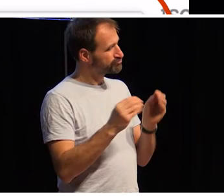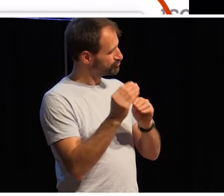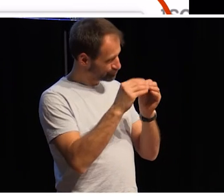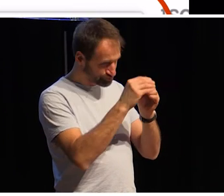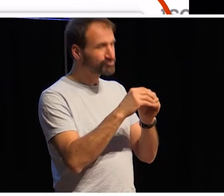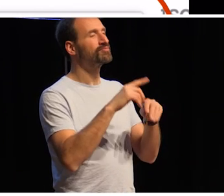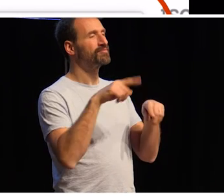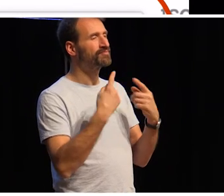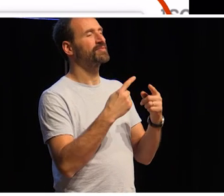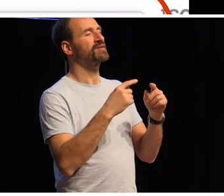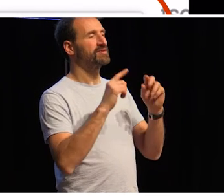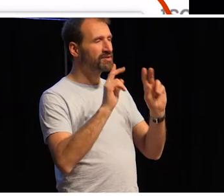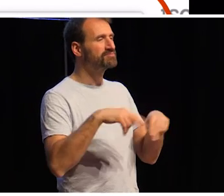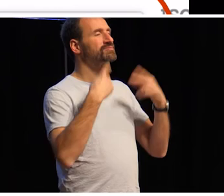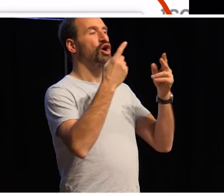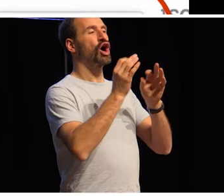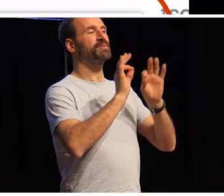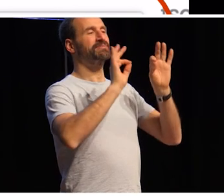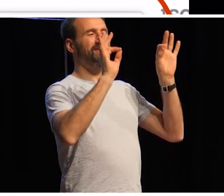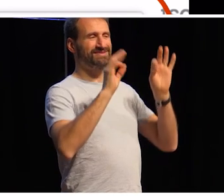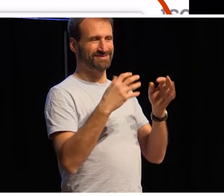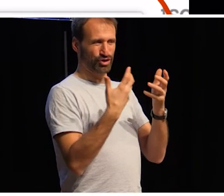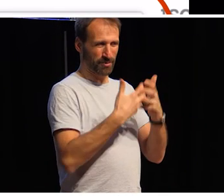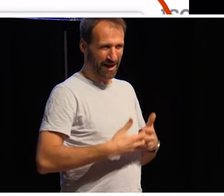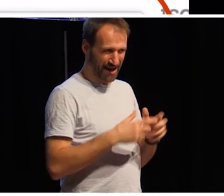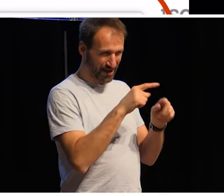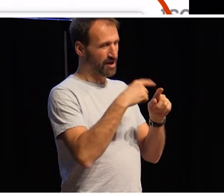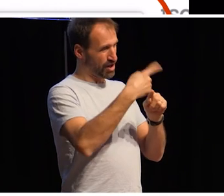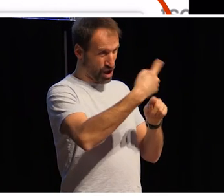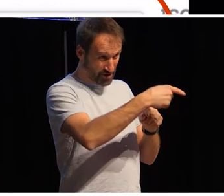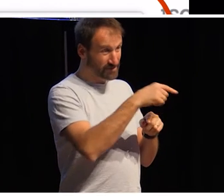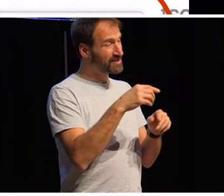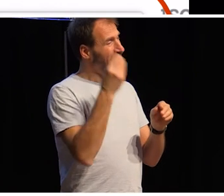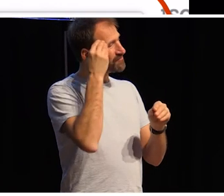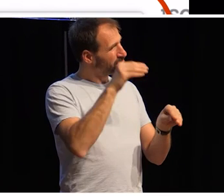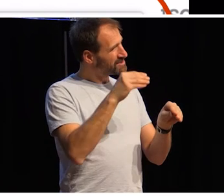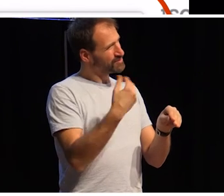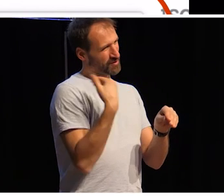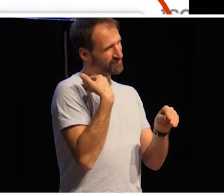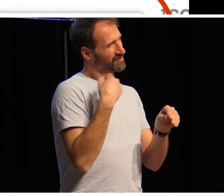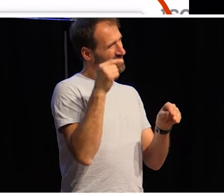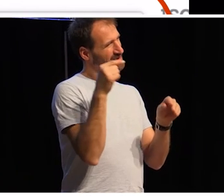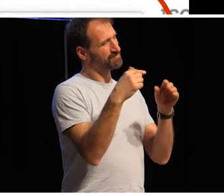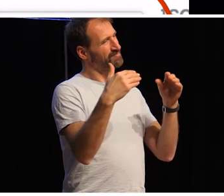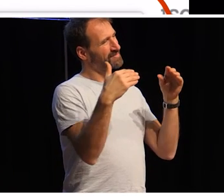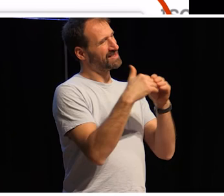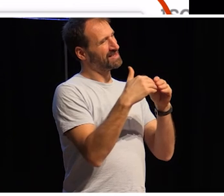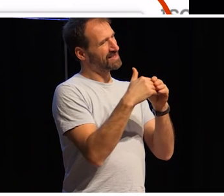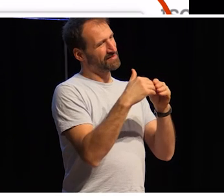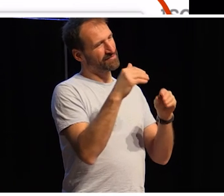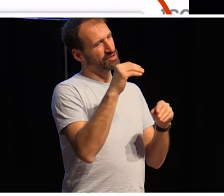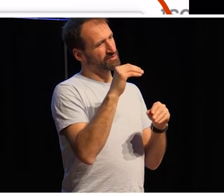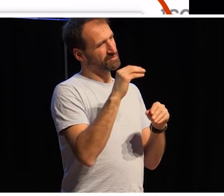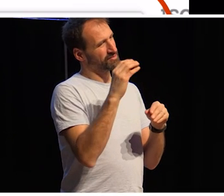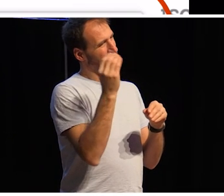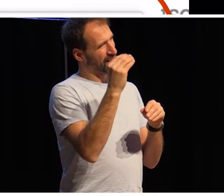it's worth recompiling it with the optimizing compiler using the information we had in the IC. Now we do this, we run this a few more